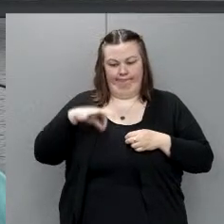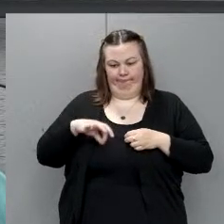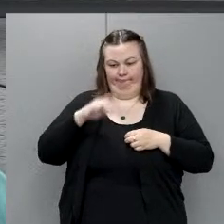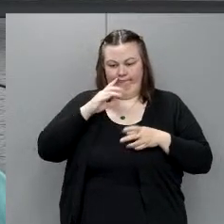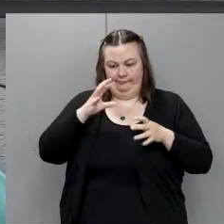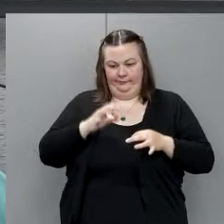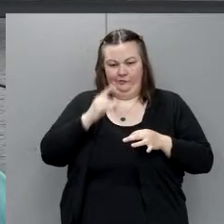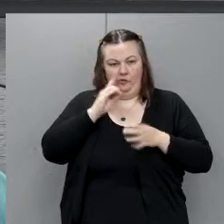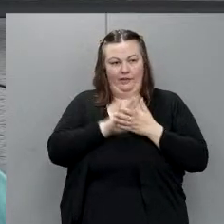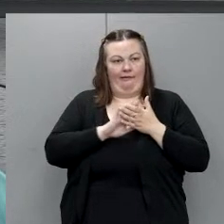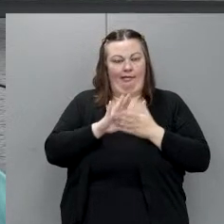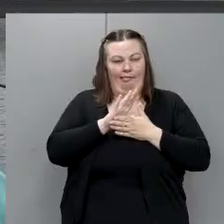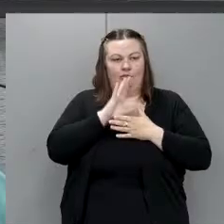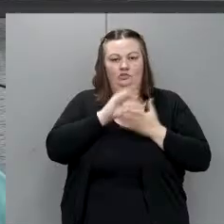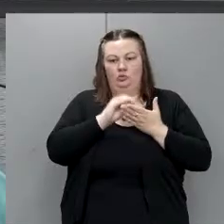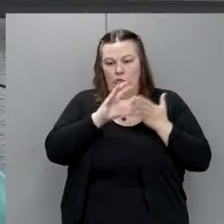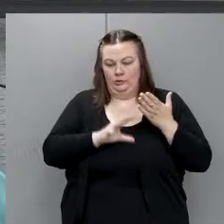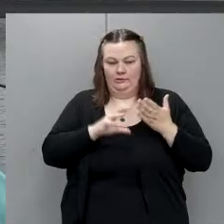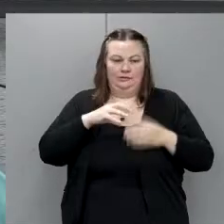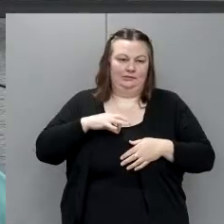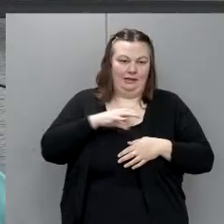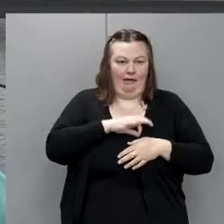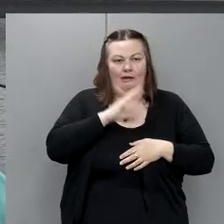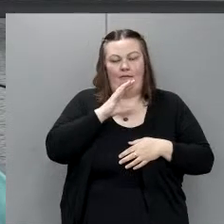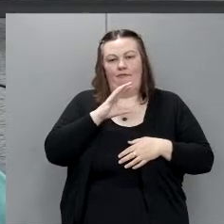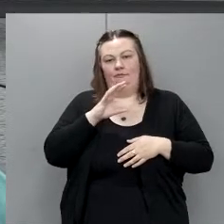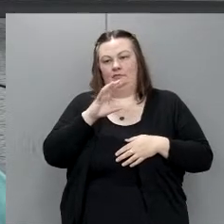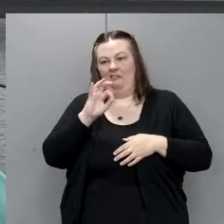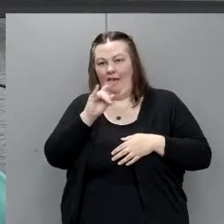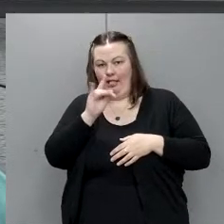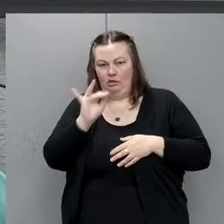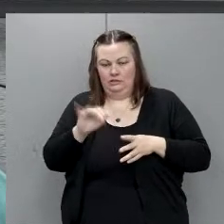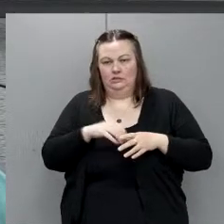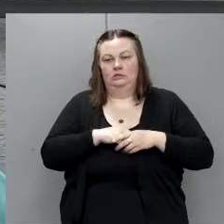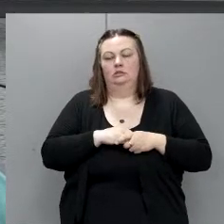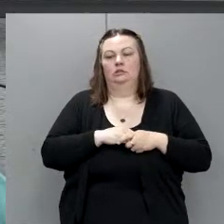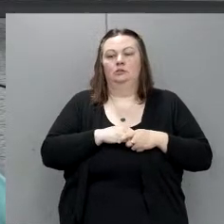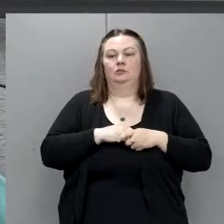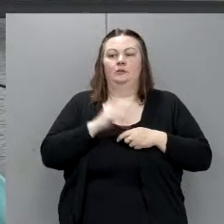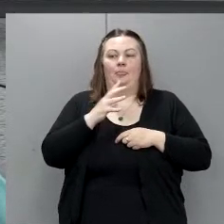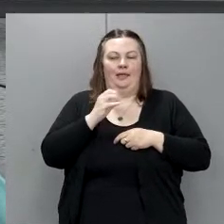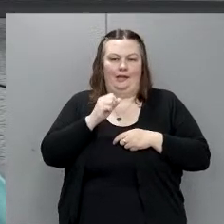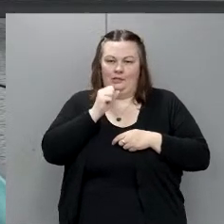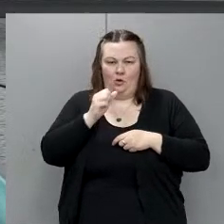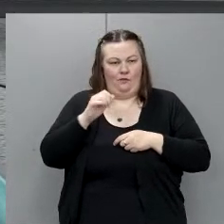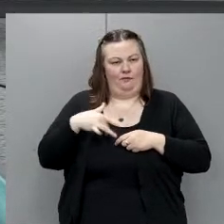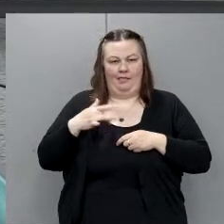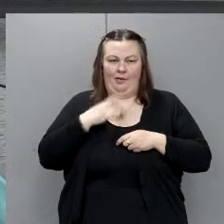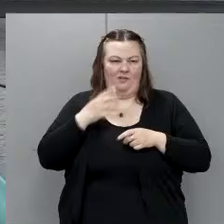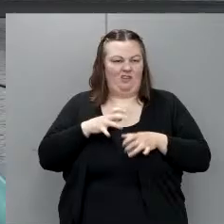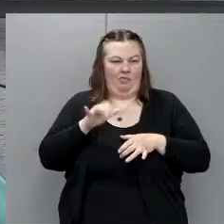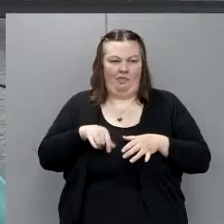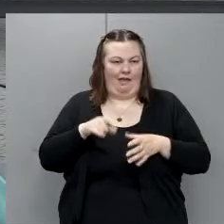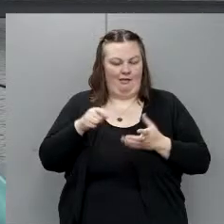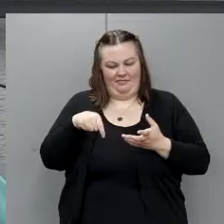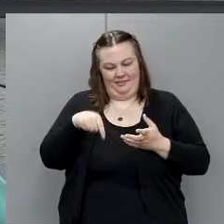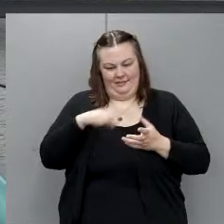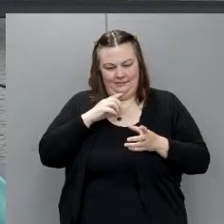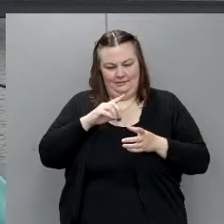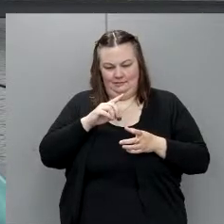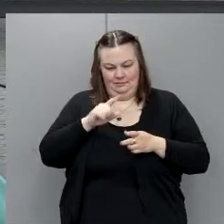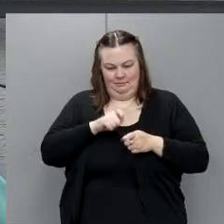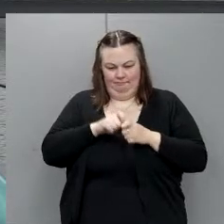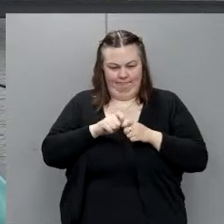of the college, students, staff, faculty. And I just don't feel like we've done that in this